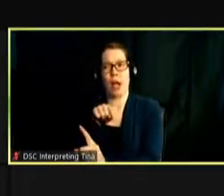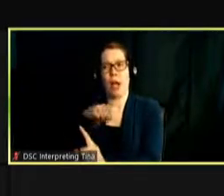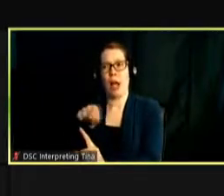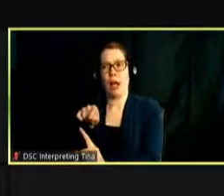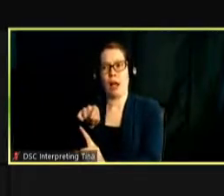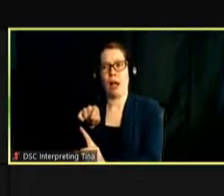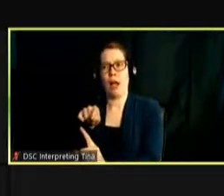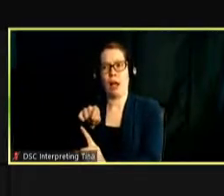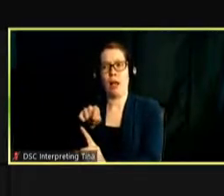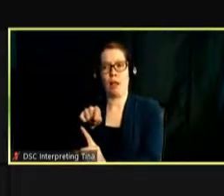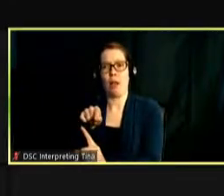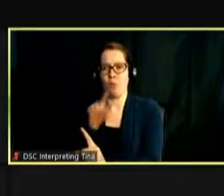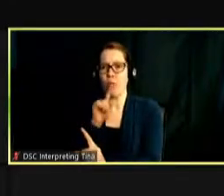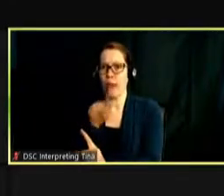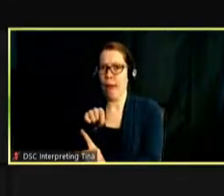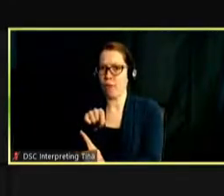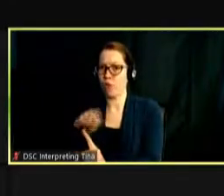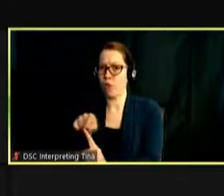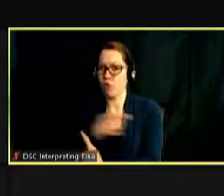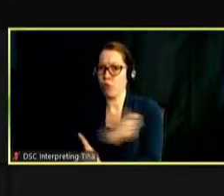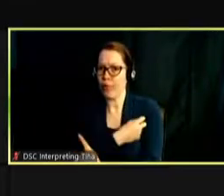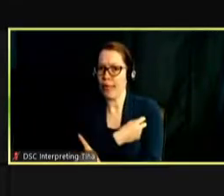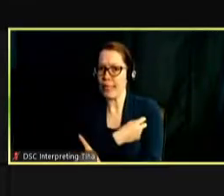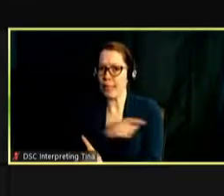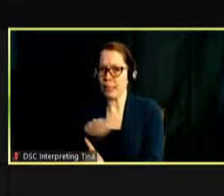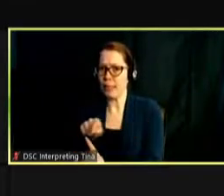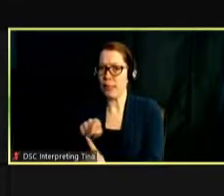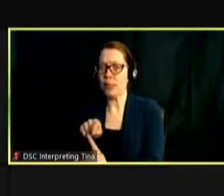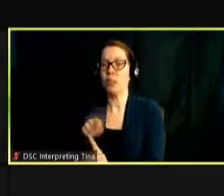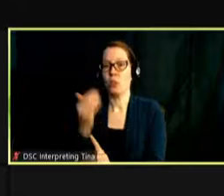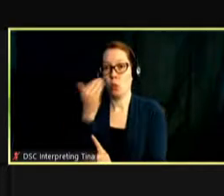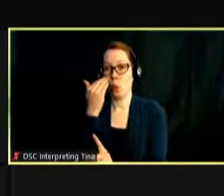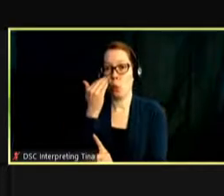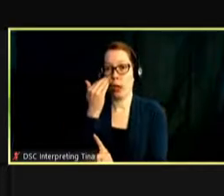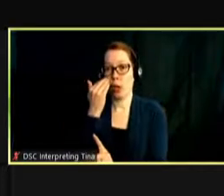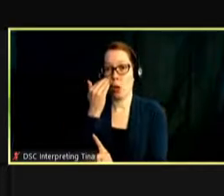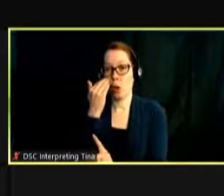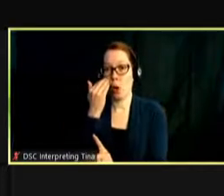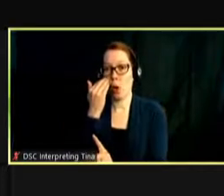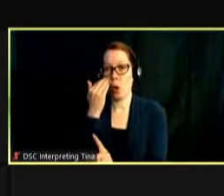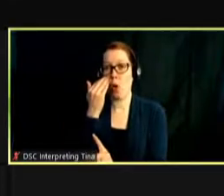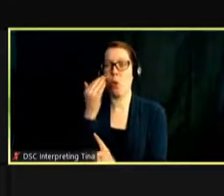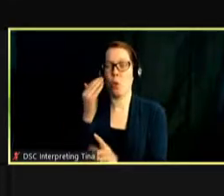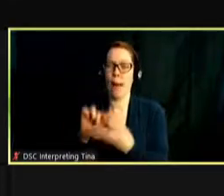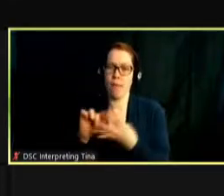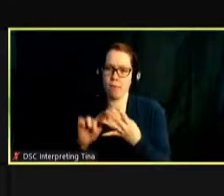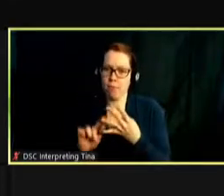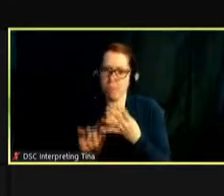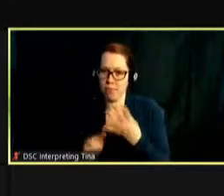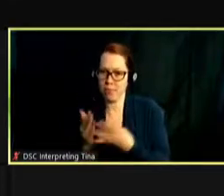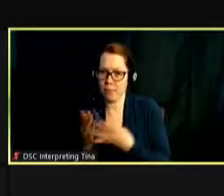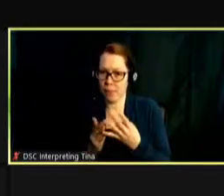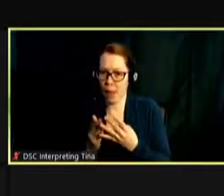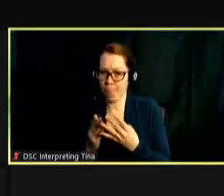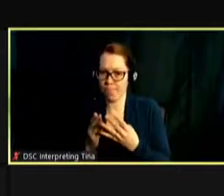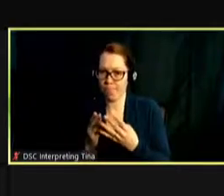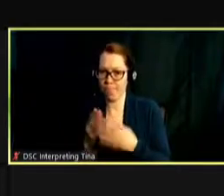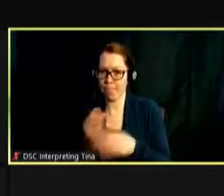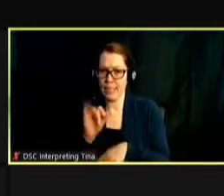to the vaccination. Again, we know about some of these reactions. And this